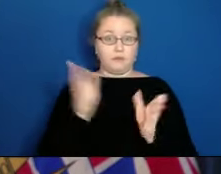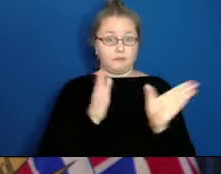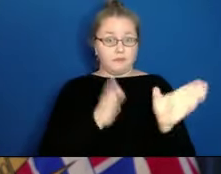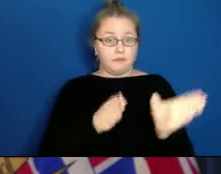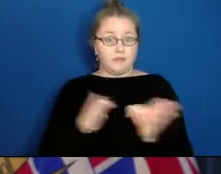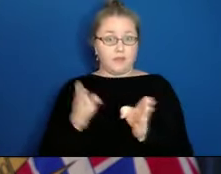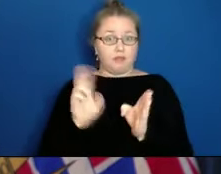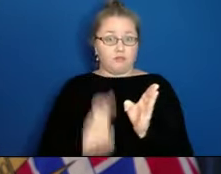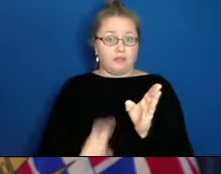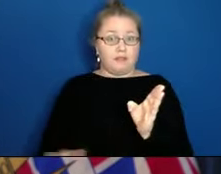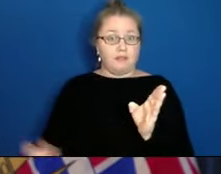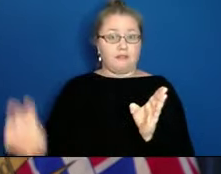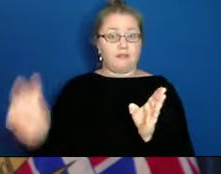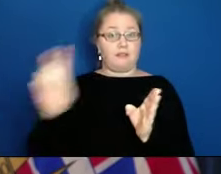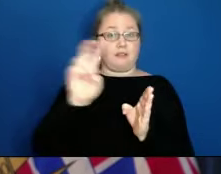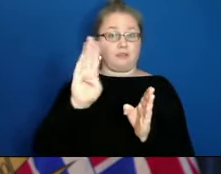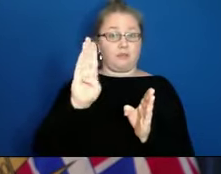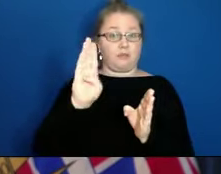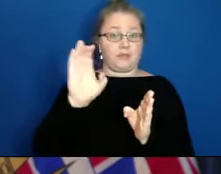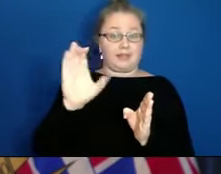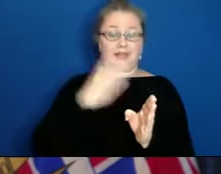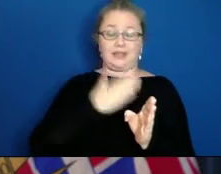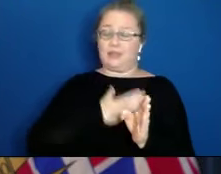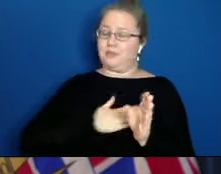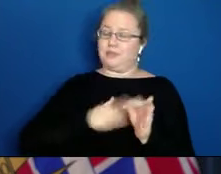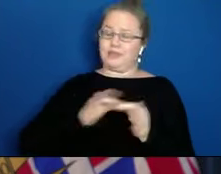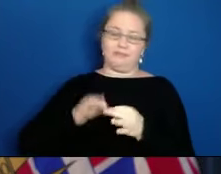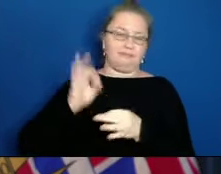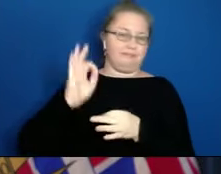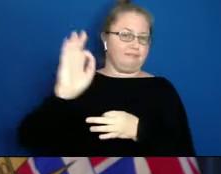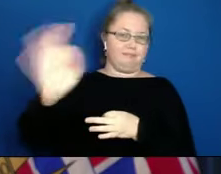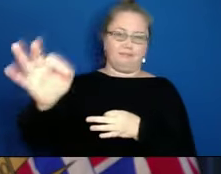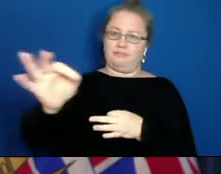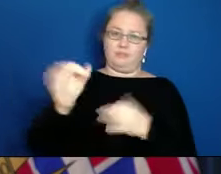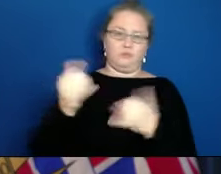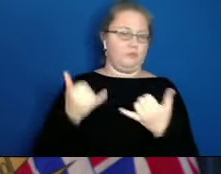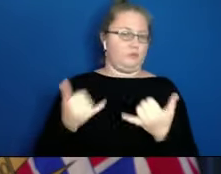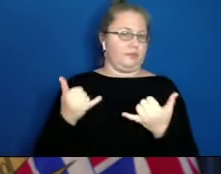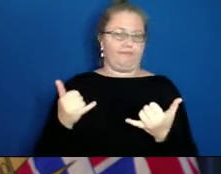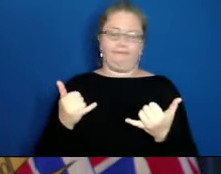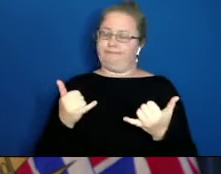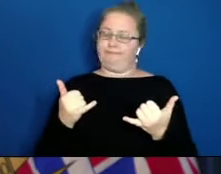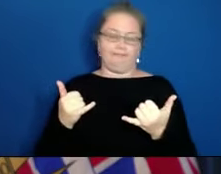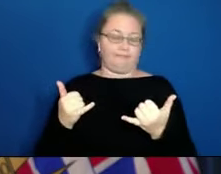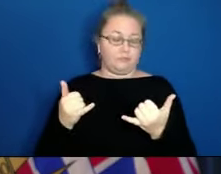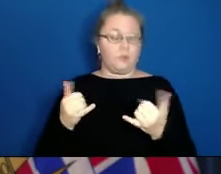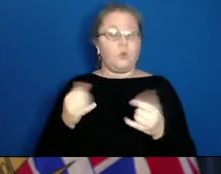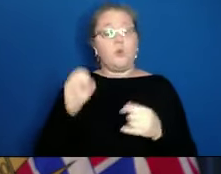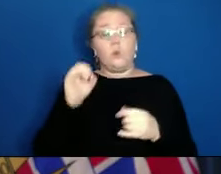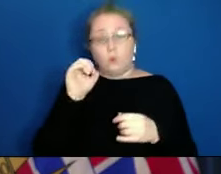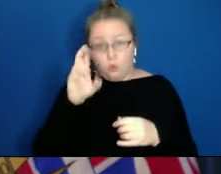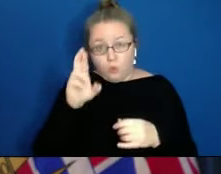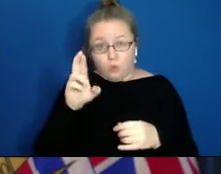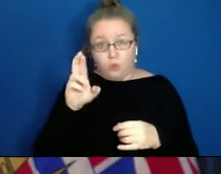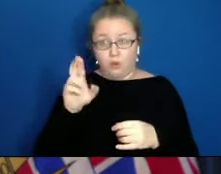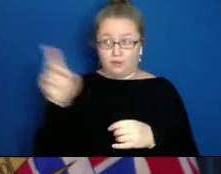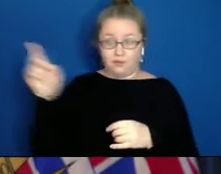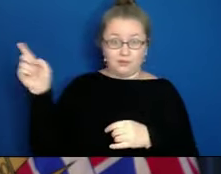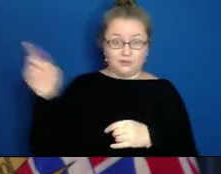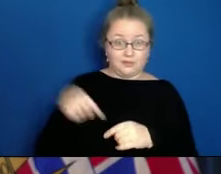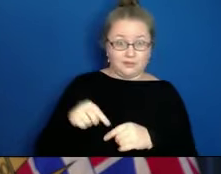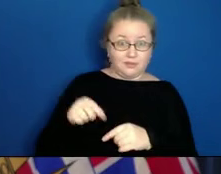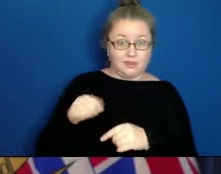should. If not, then we need to be sure that they will minimize, they need to be aware that the